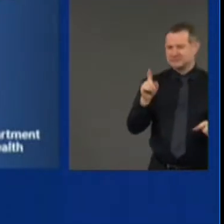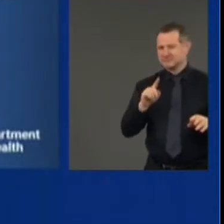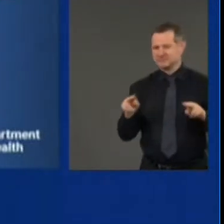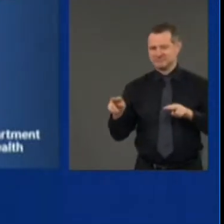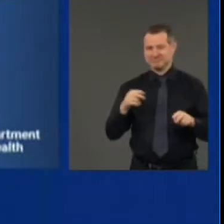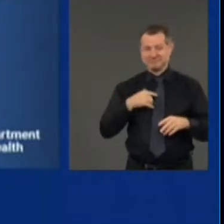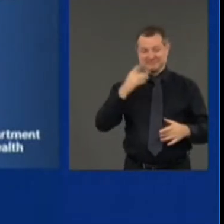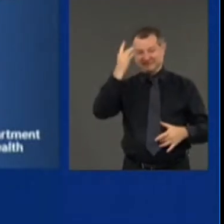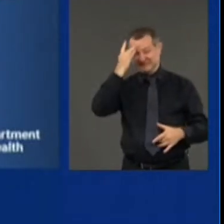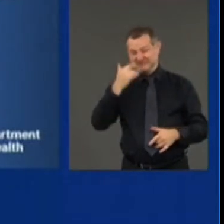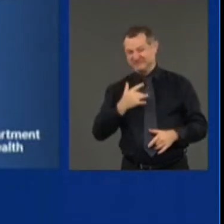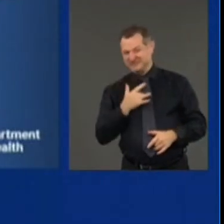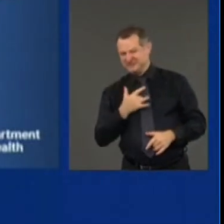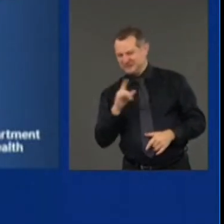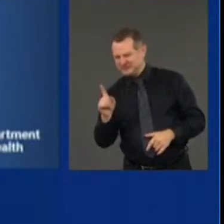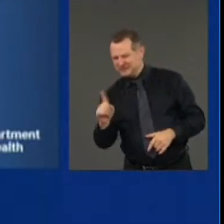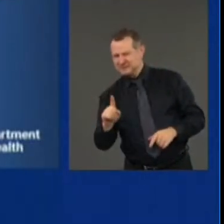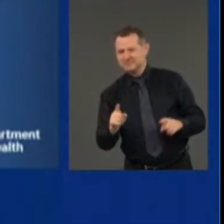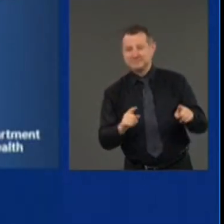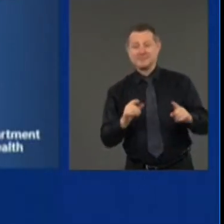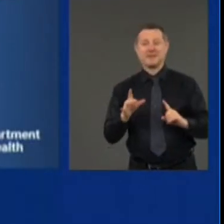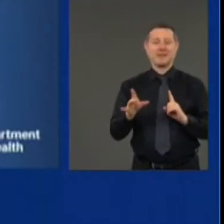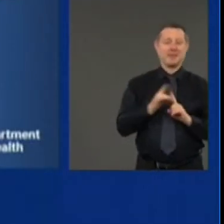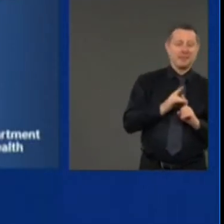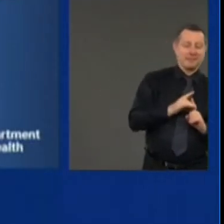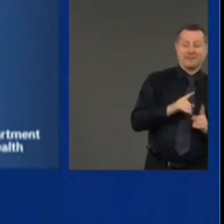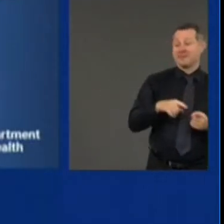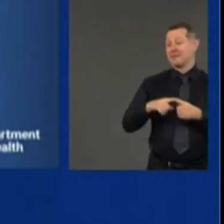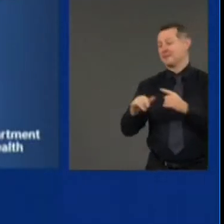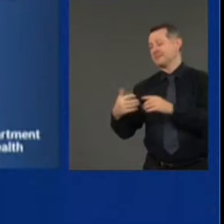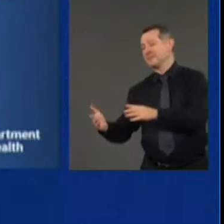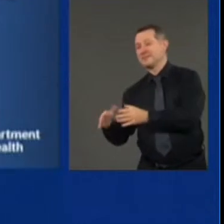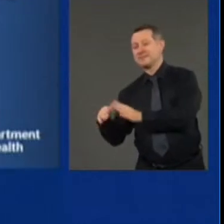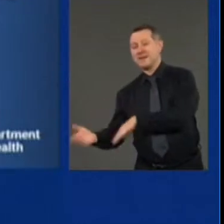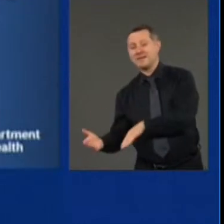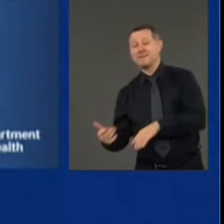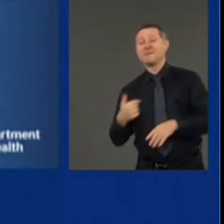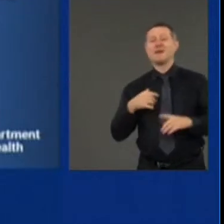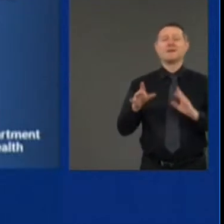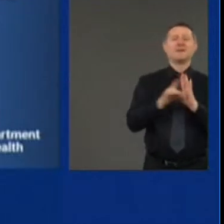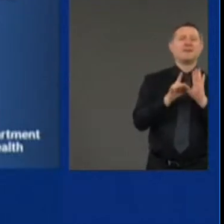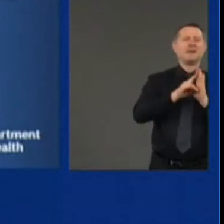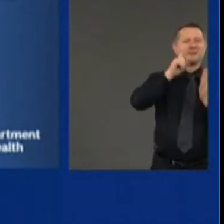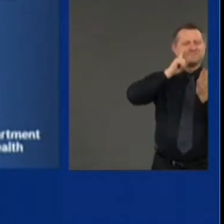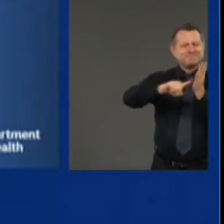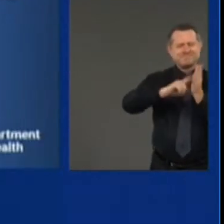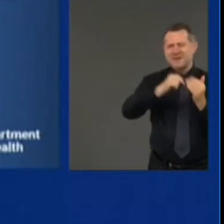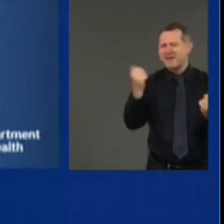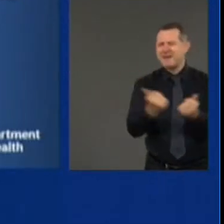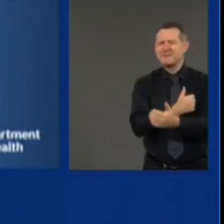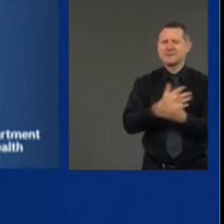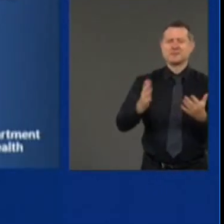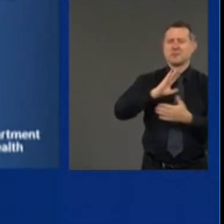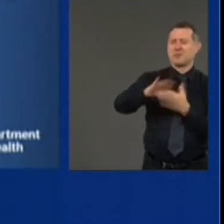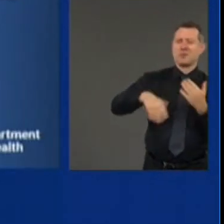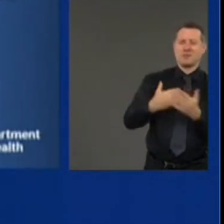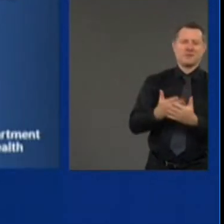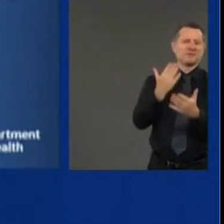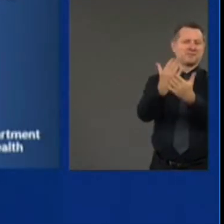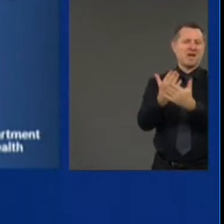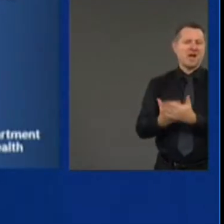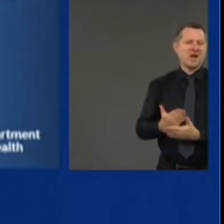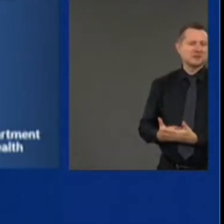onset of illness and death. We looked at the facts. As we learned more about COVID-19, about the